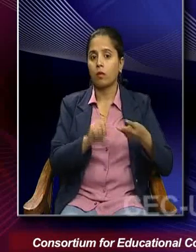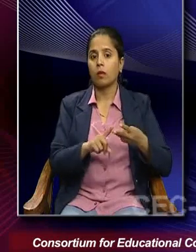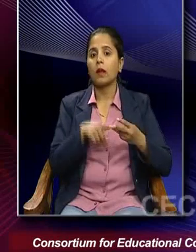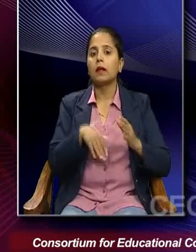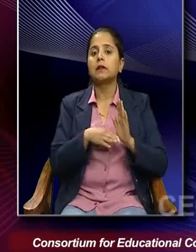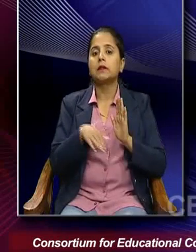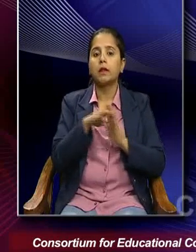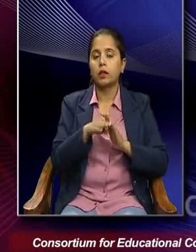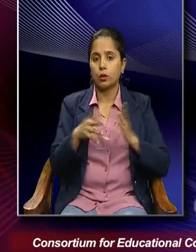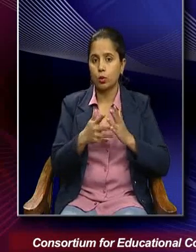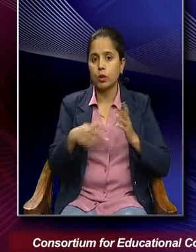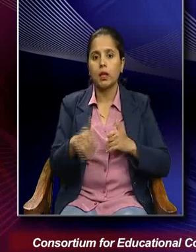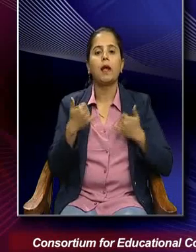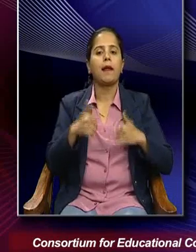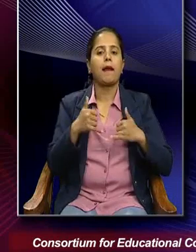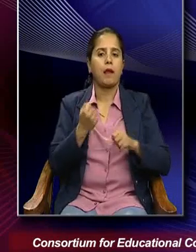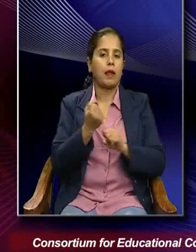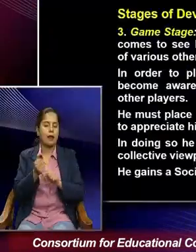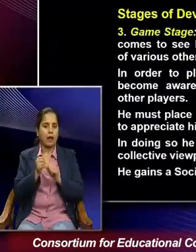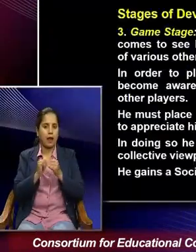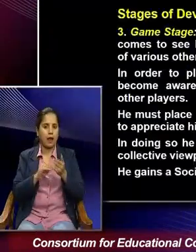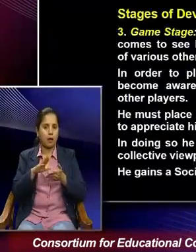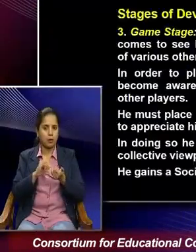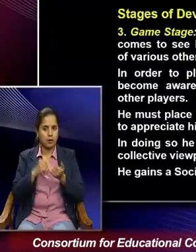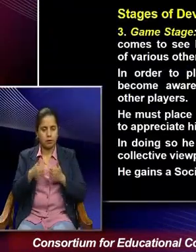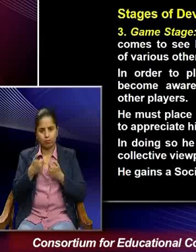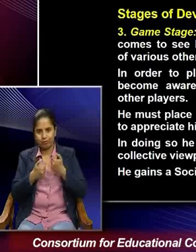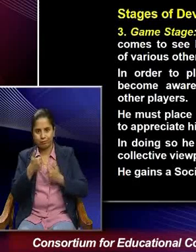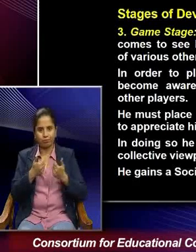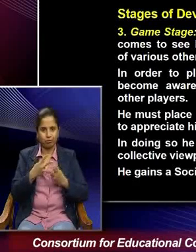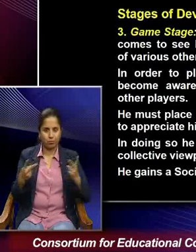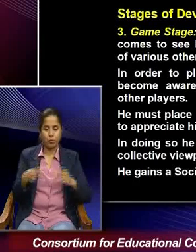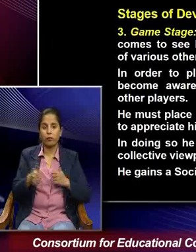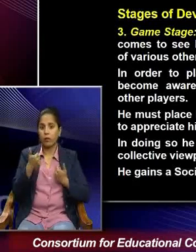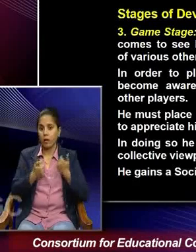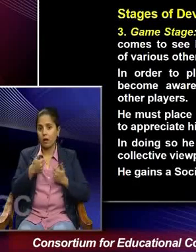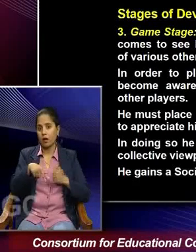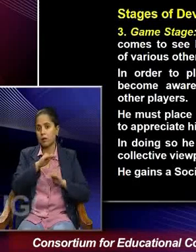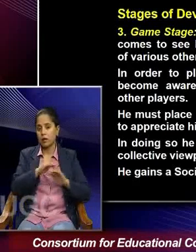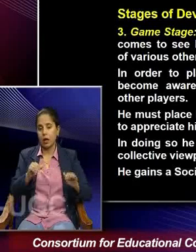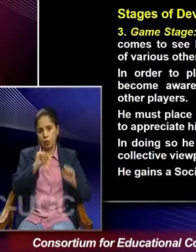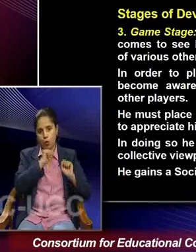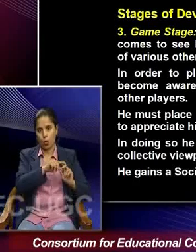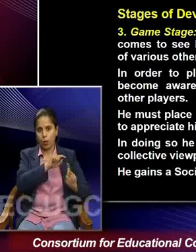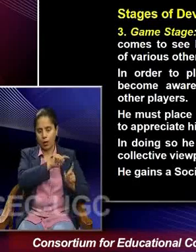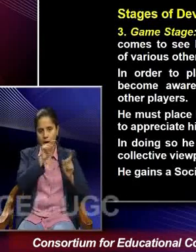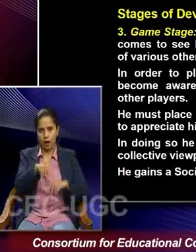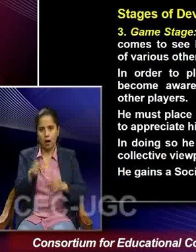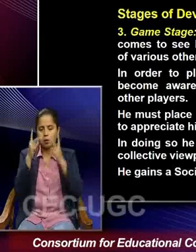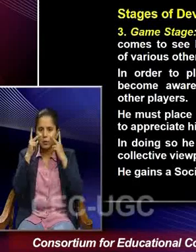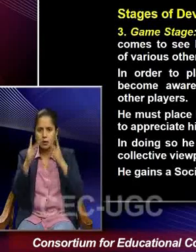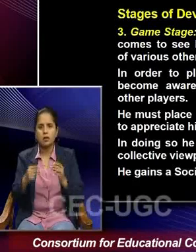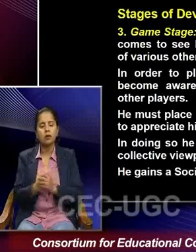have to be very kind of alert to the movement that the opponent is making.